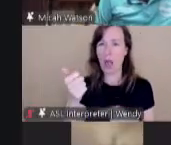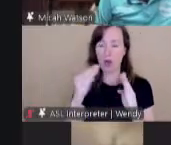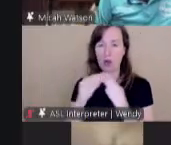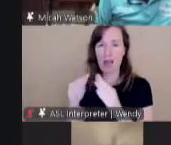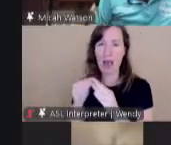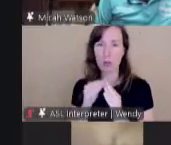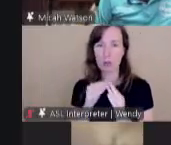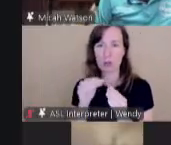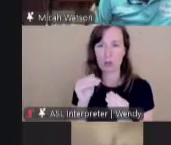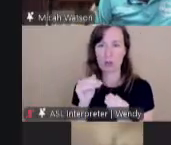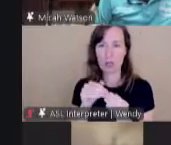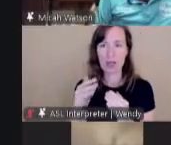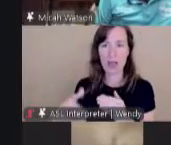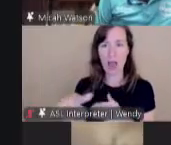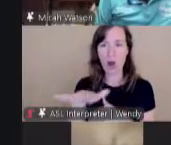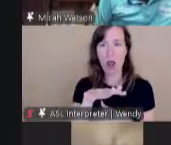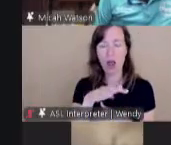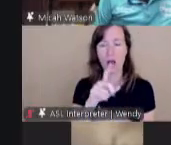in the region?